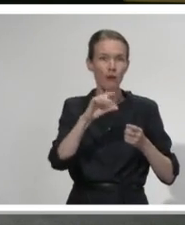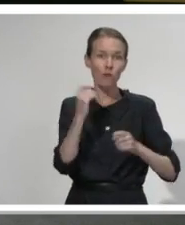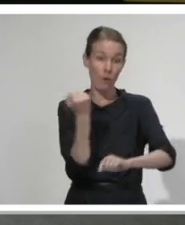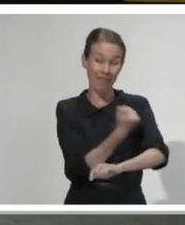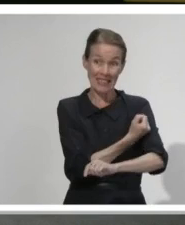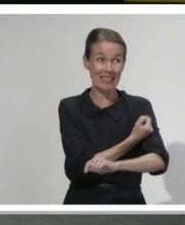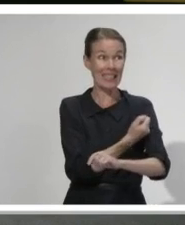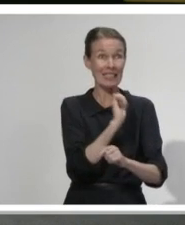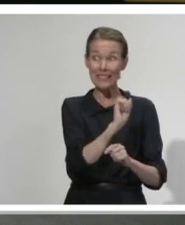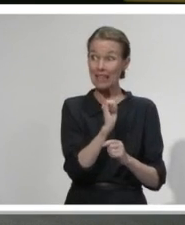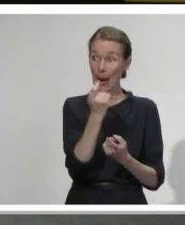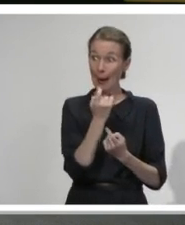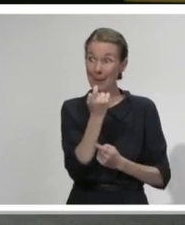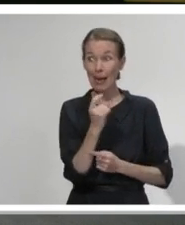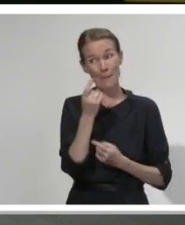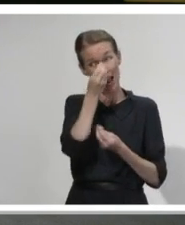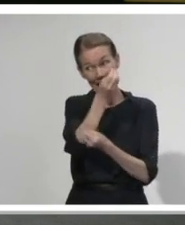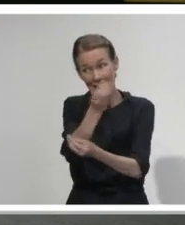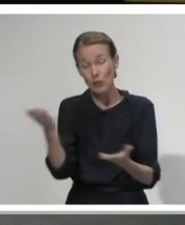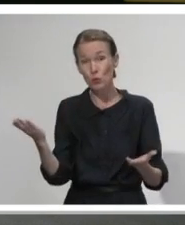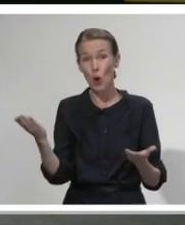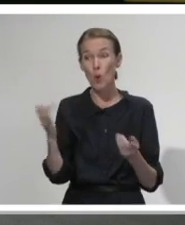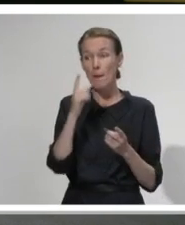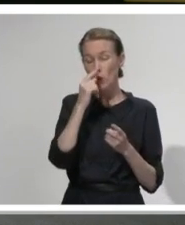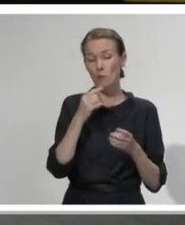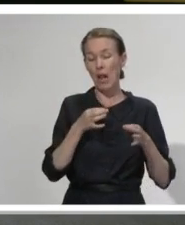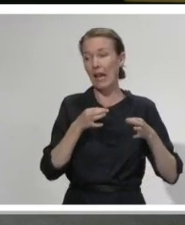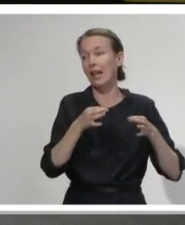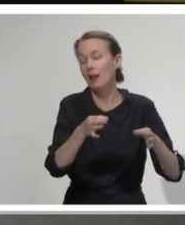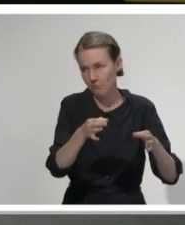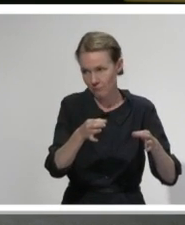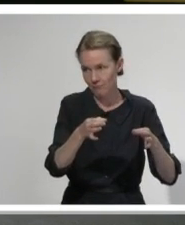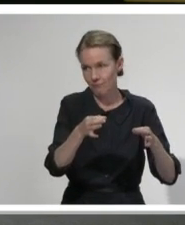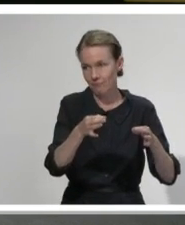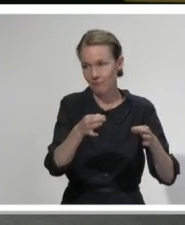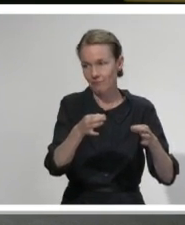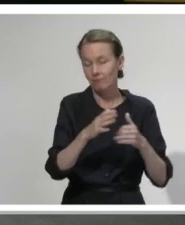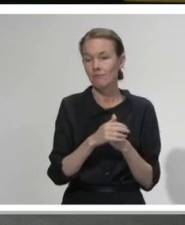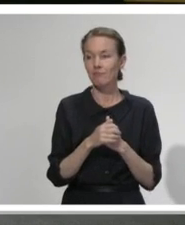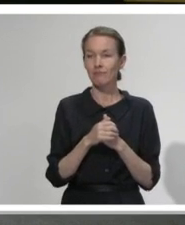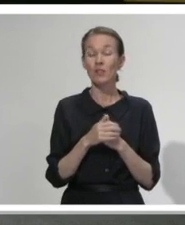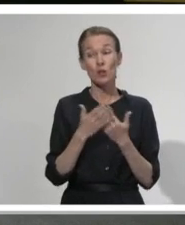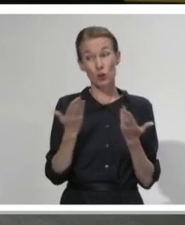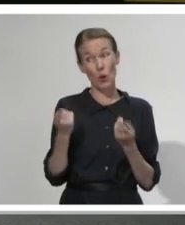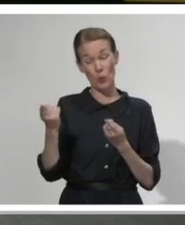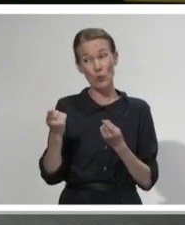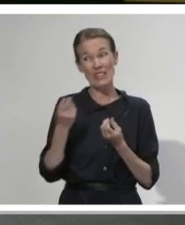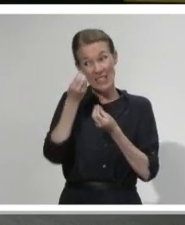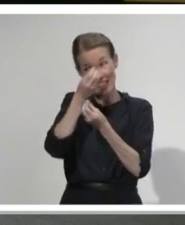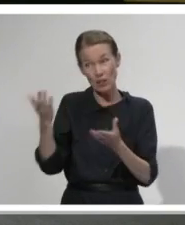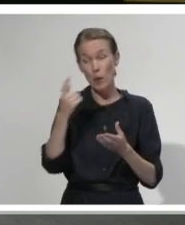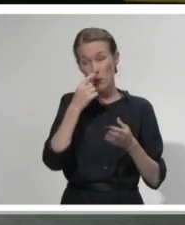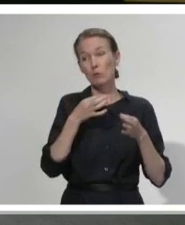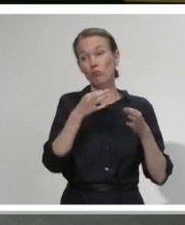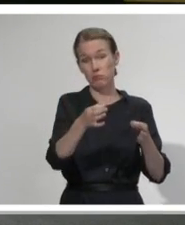need, but be prepared that you may not have that vaccine at the time that you actually are planning to use it. So that was a